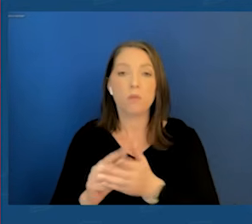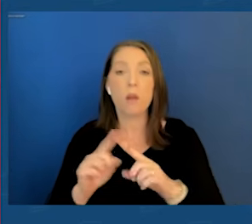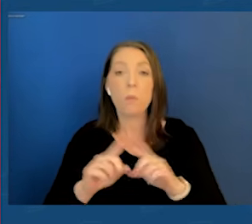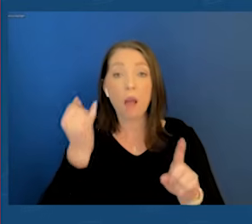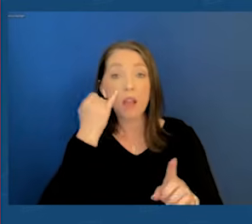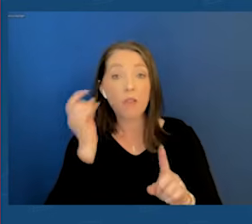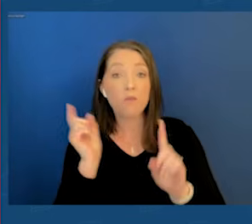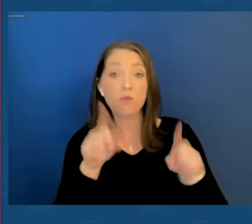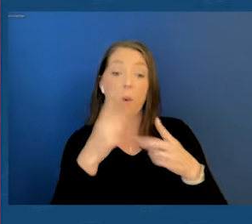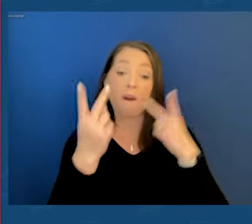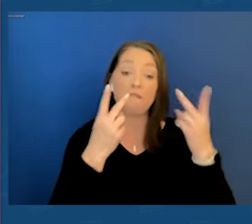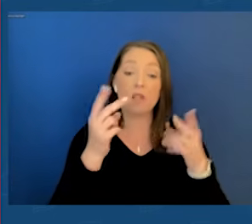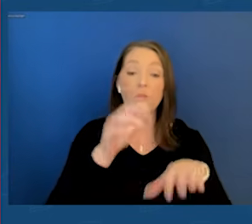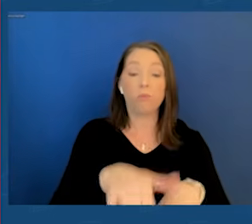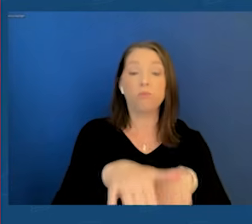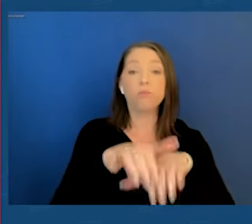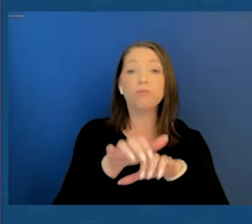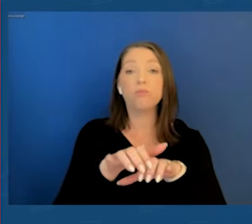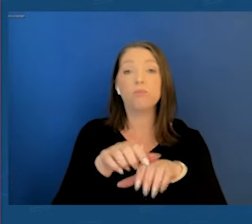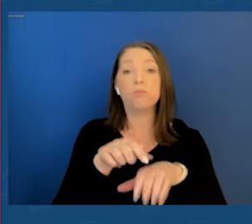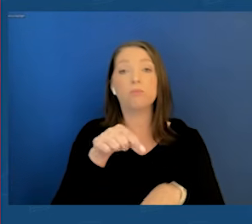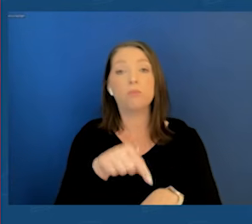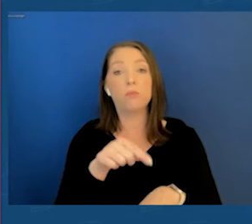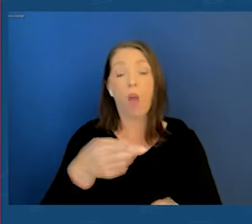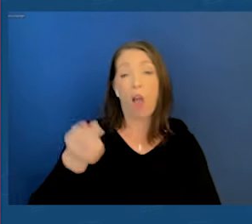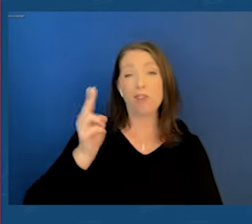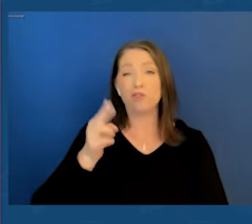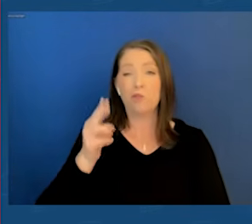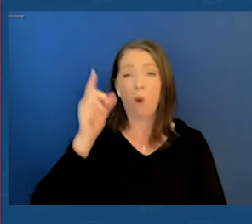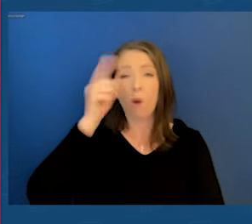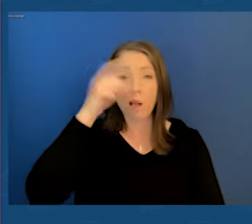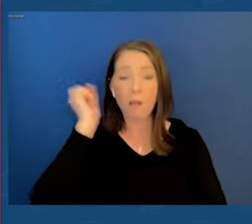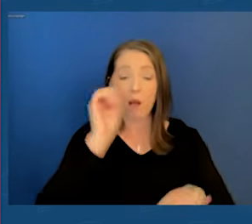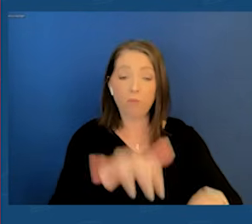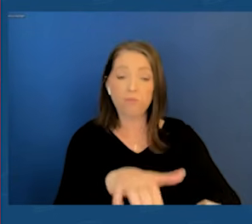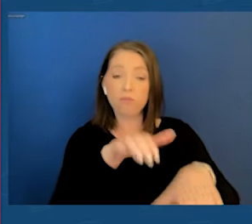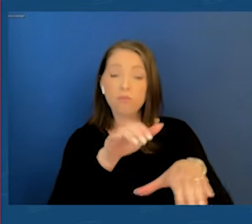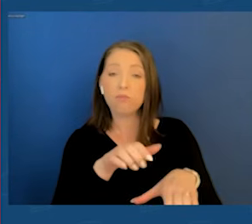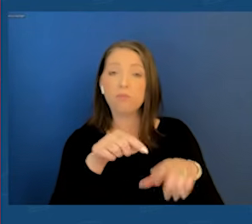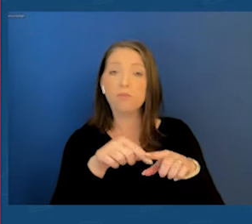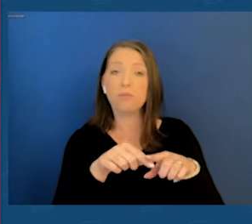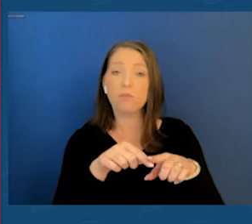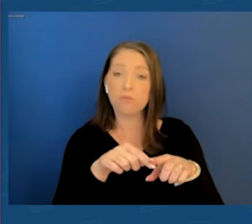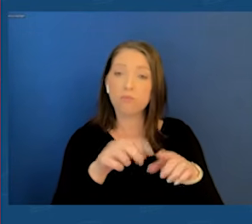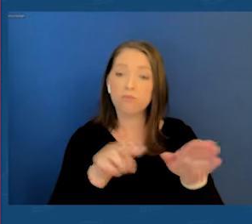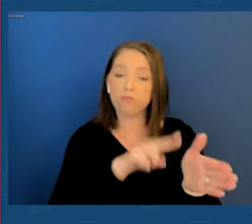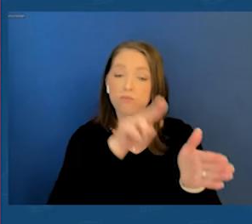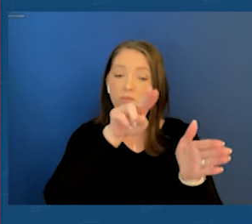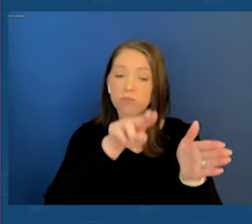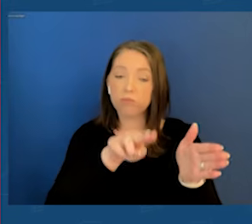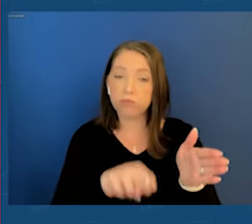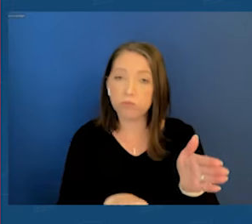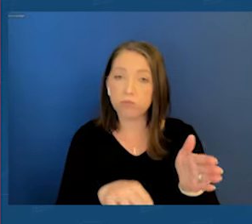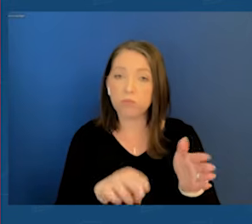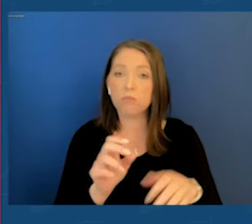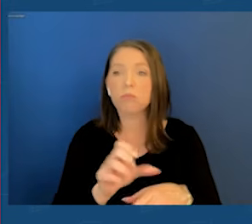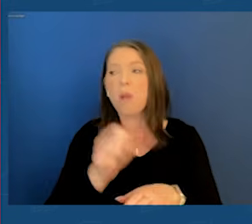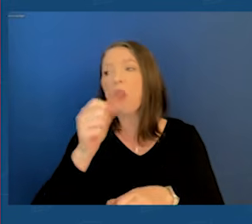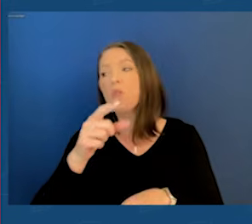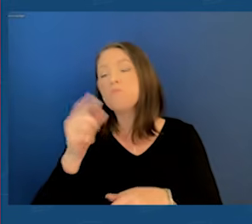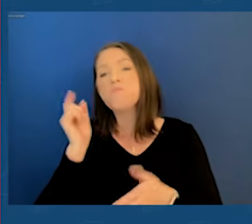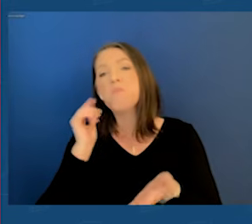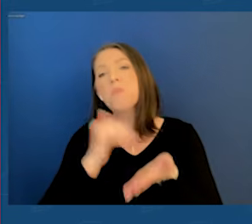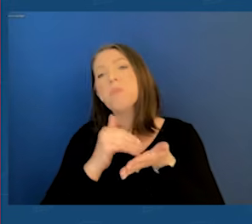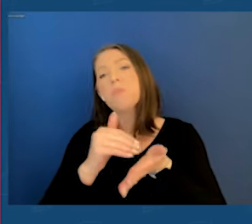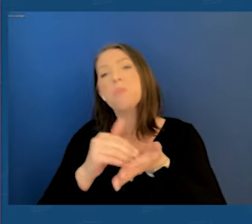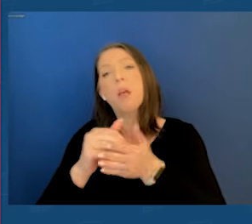today, a historical Black burial ground, the eternal resting place of 1,000 Black men, women,